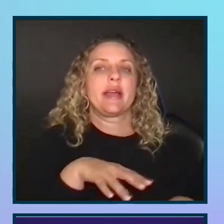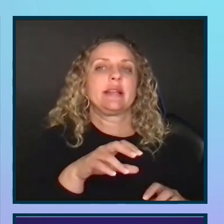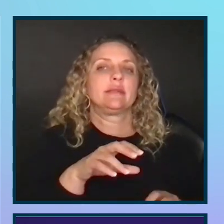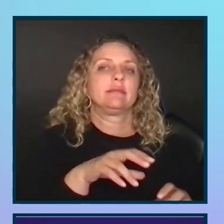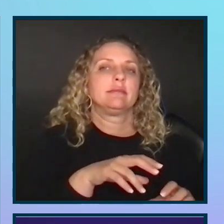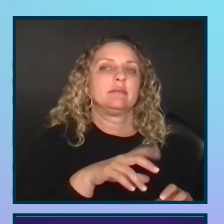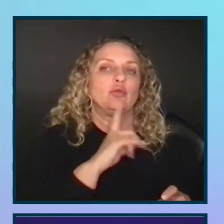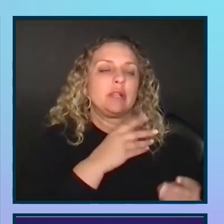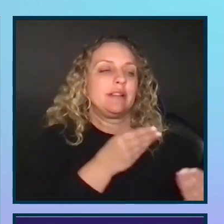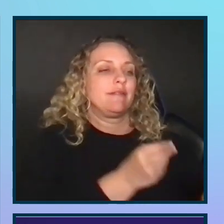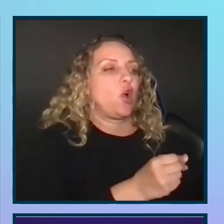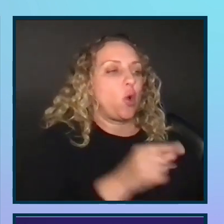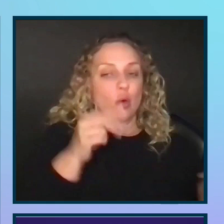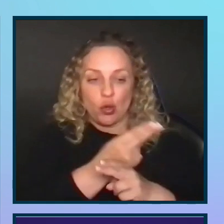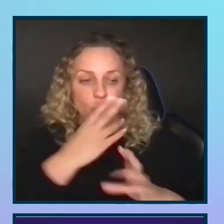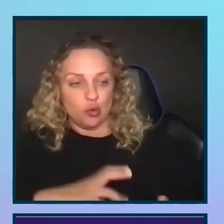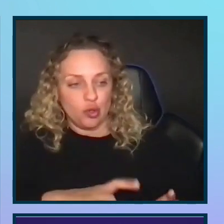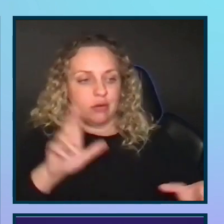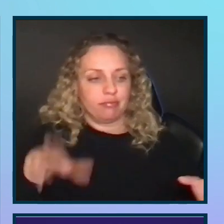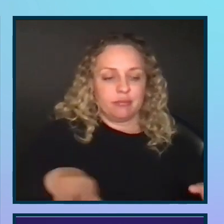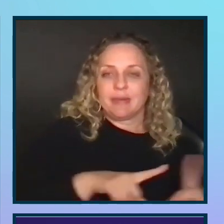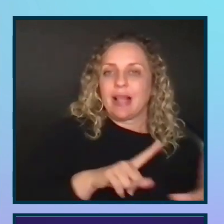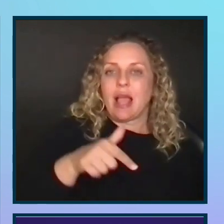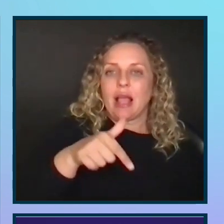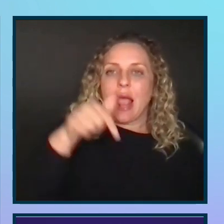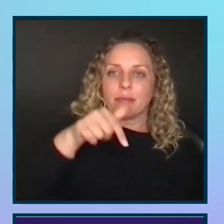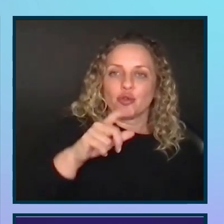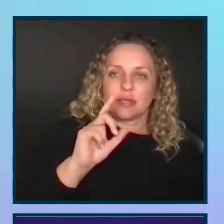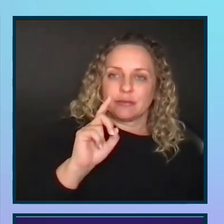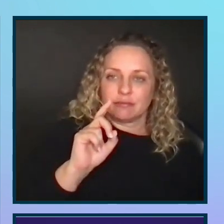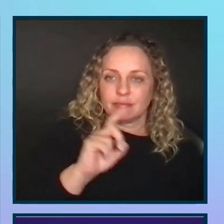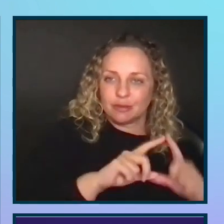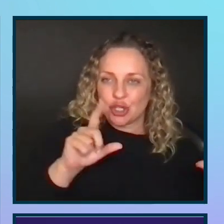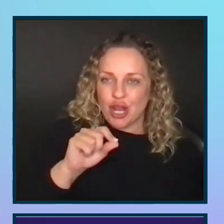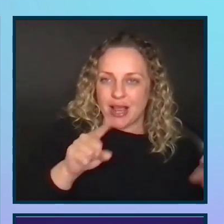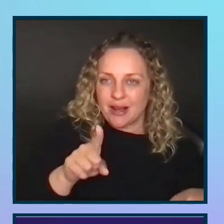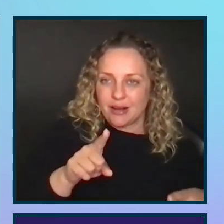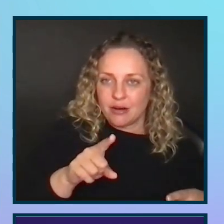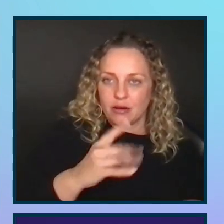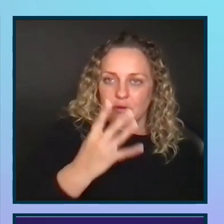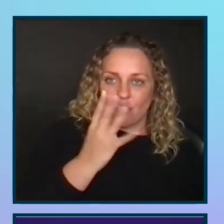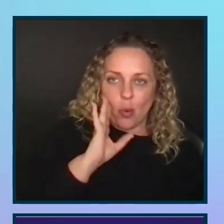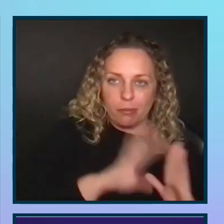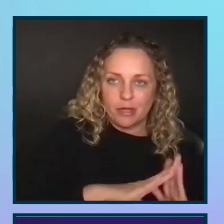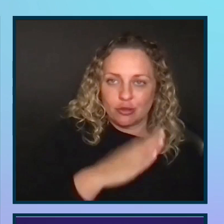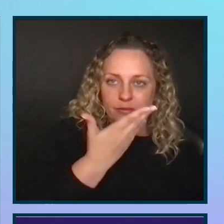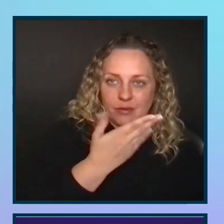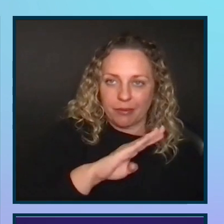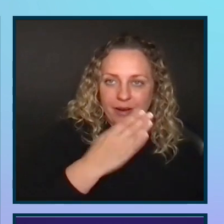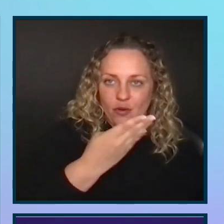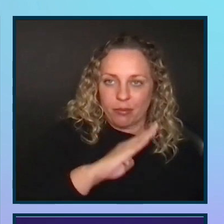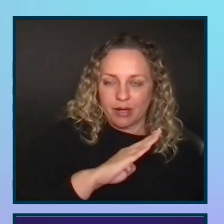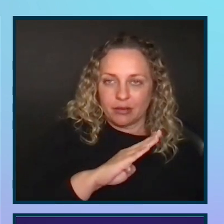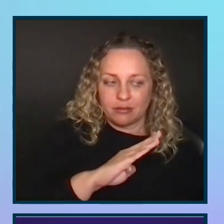So for example, in capturing checks, if you take, you're taking 4 pictures, front and back of 2